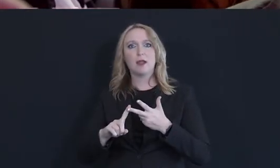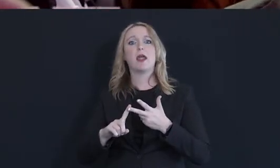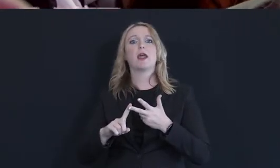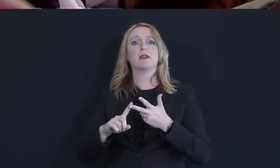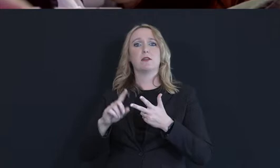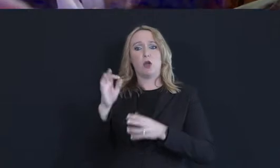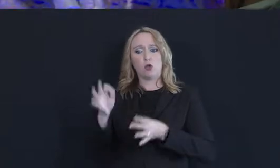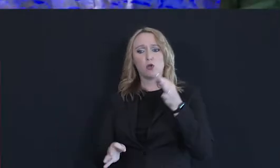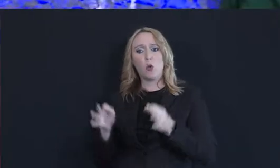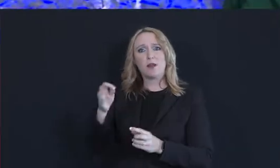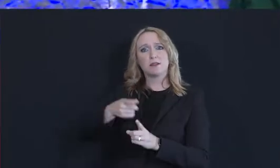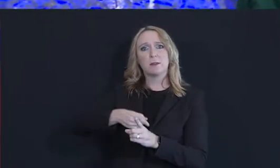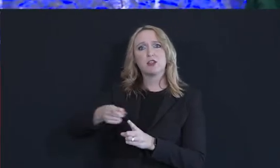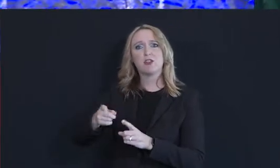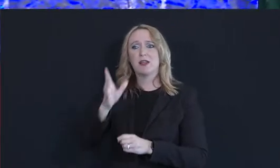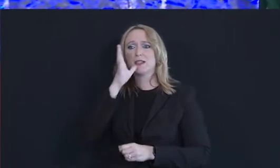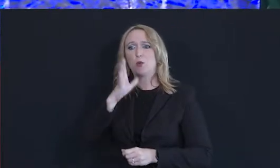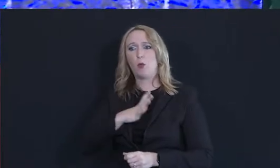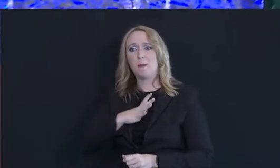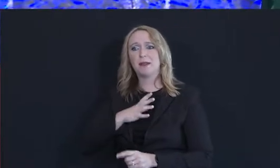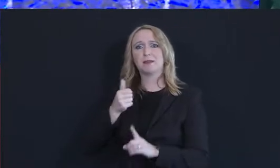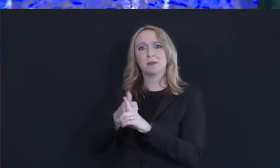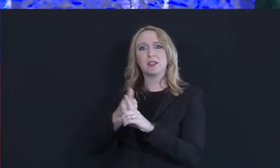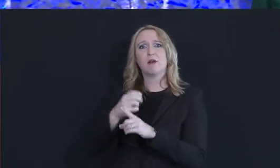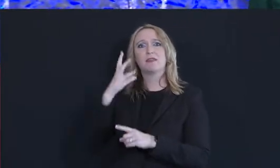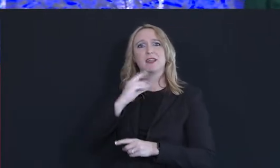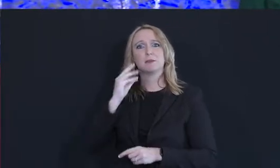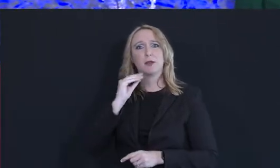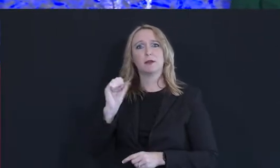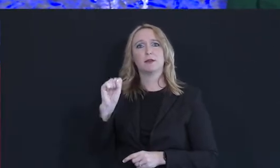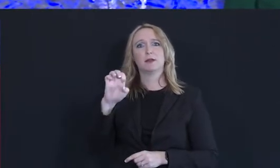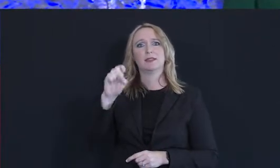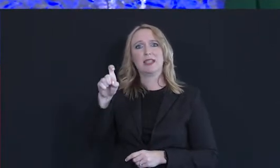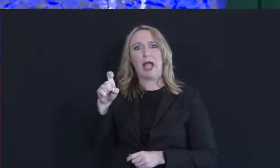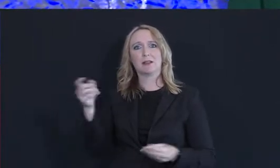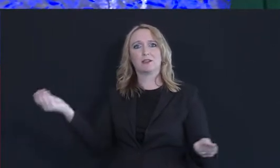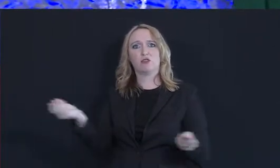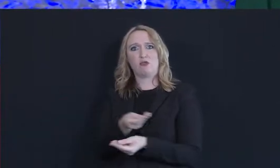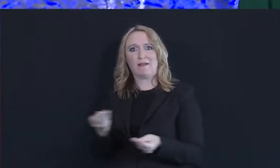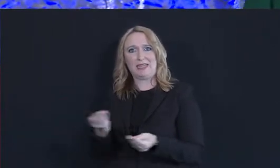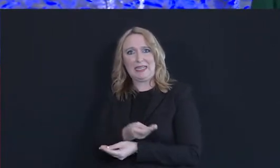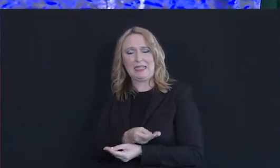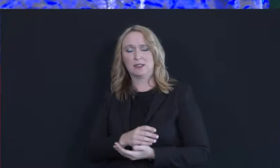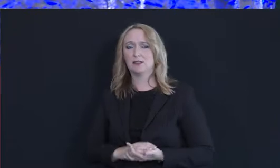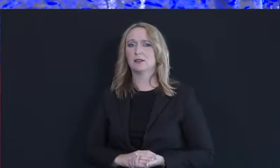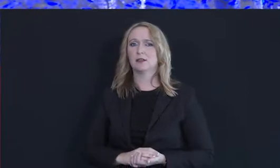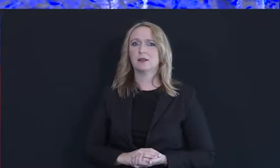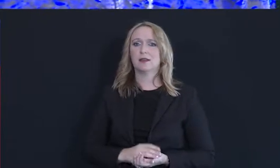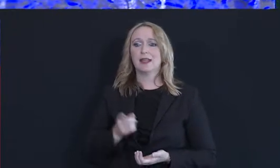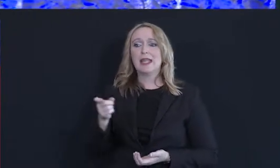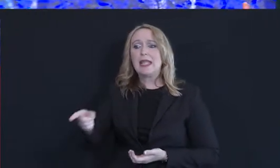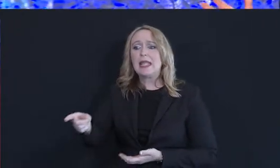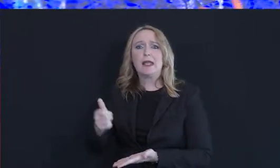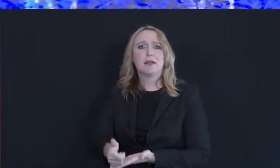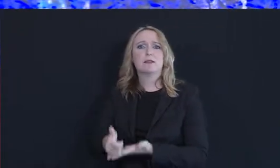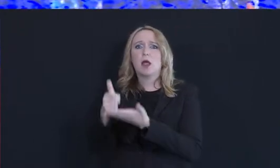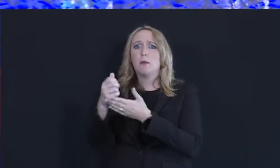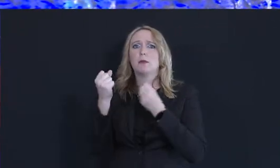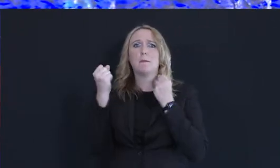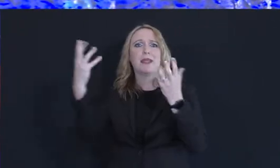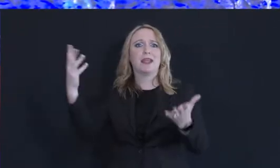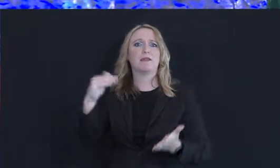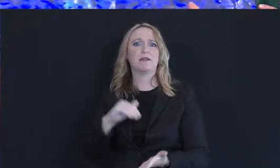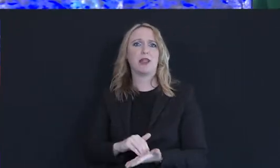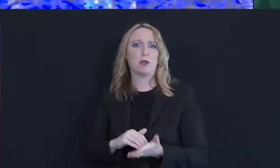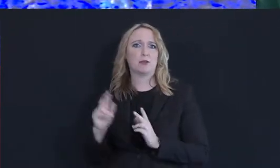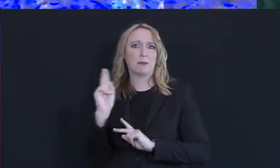trafficking judge Carr has made an incredible impact on Fort Worth and helped countless thousands of individuals simply